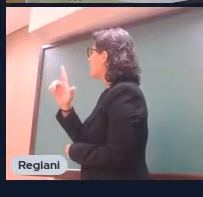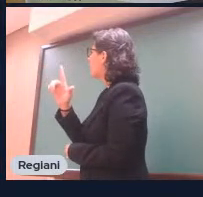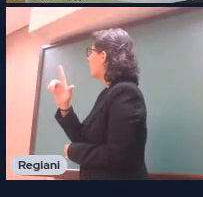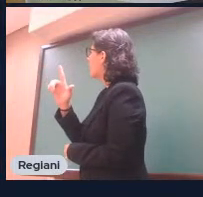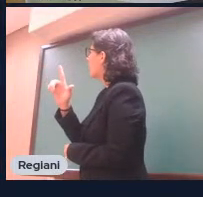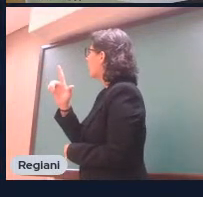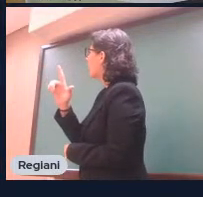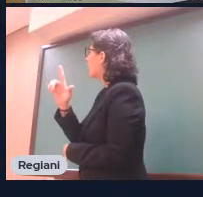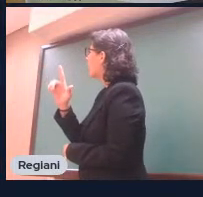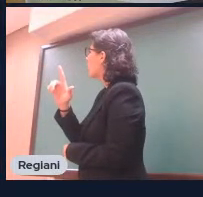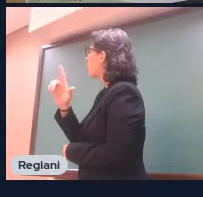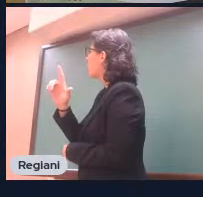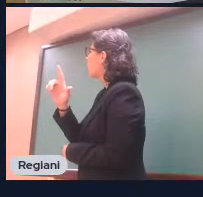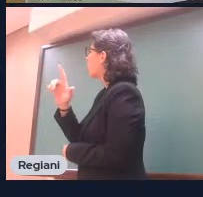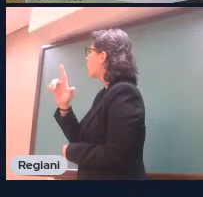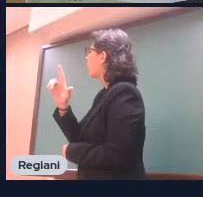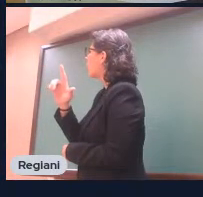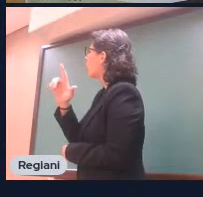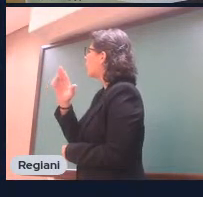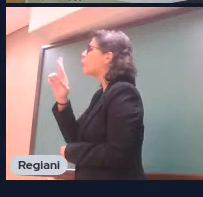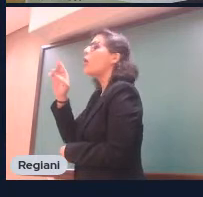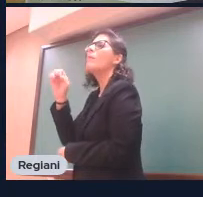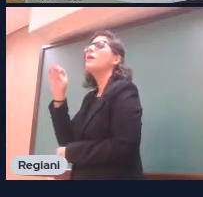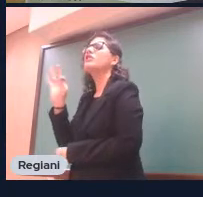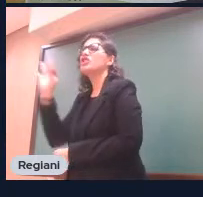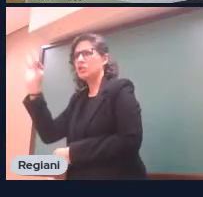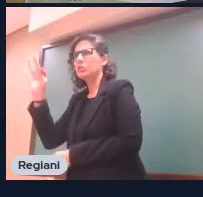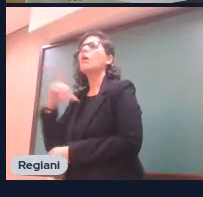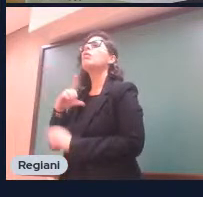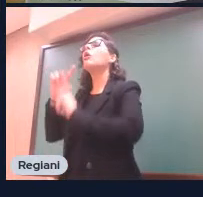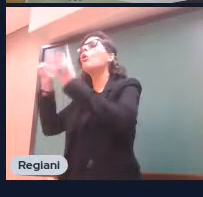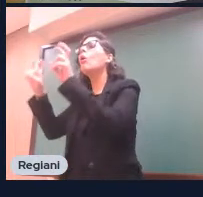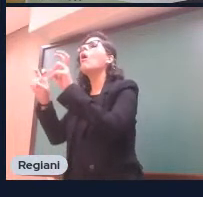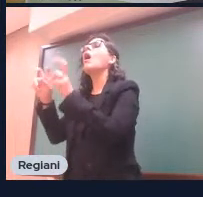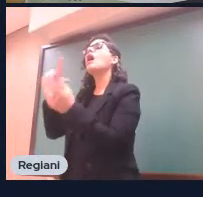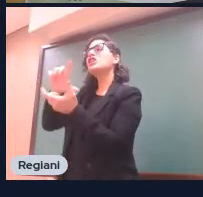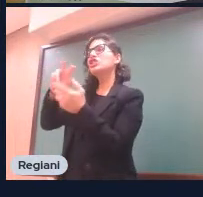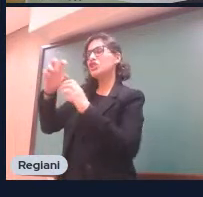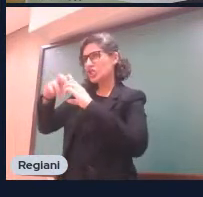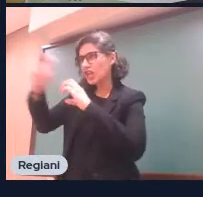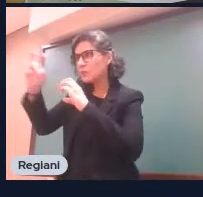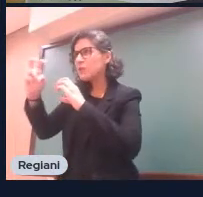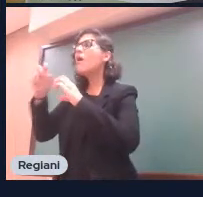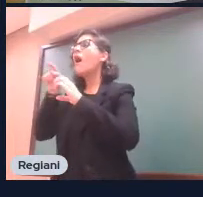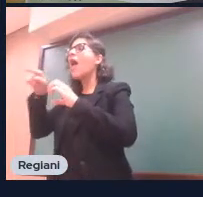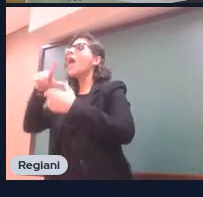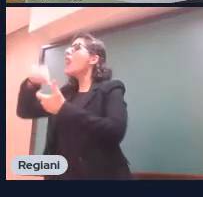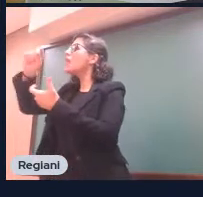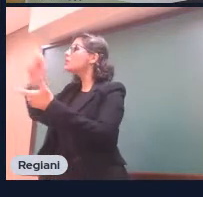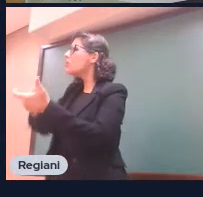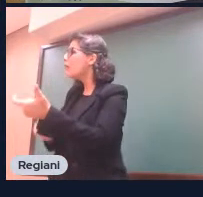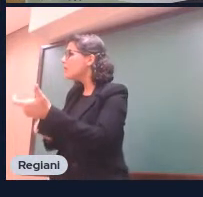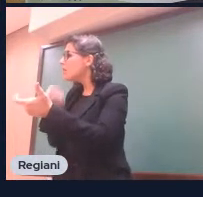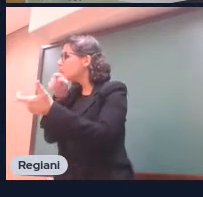on ChatGPT as if it were a cobalt lexicographer. What do they say?